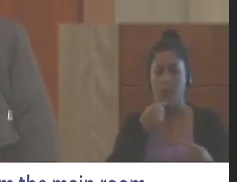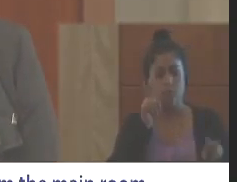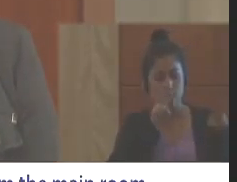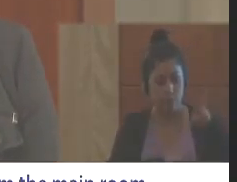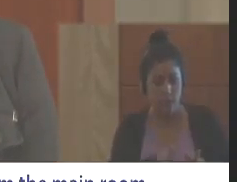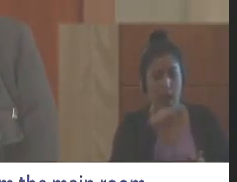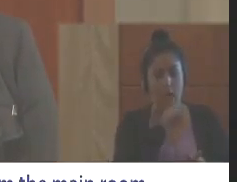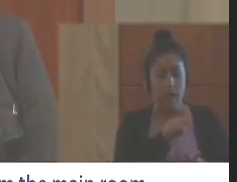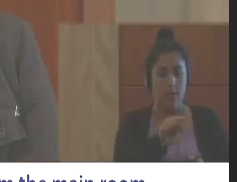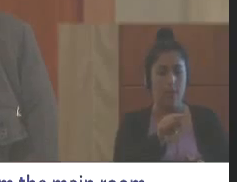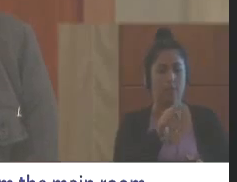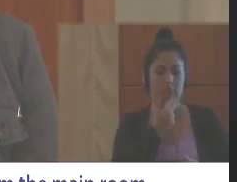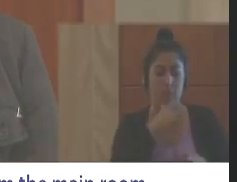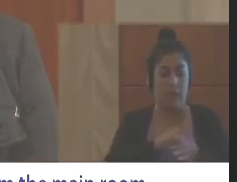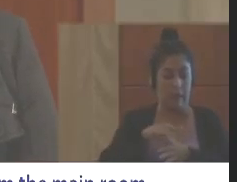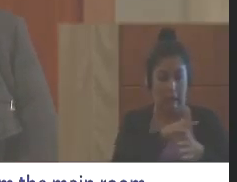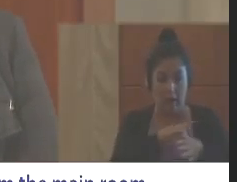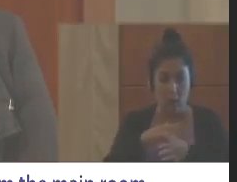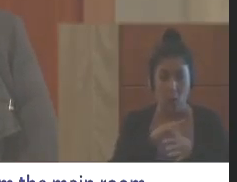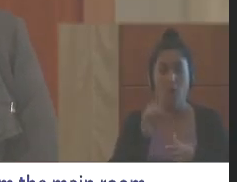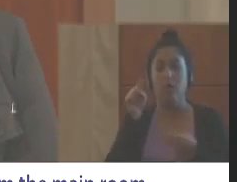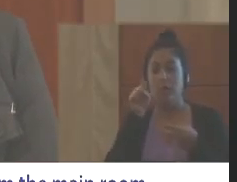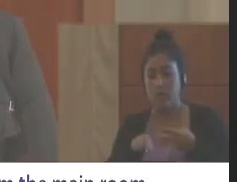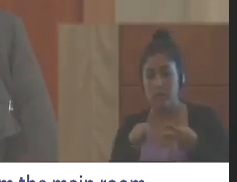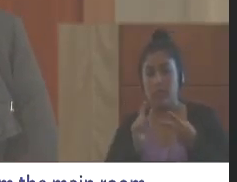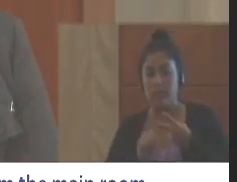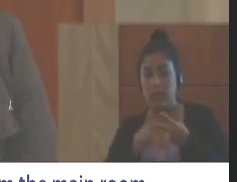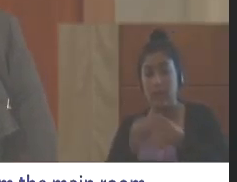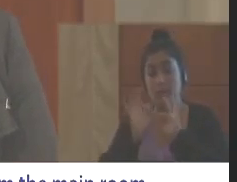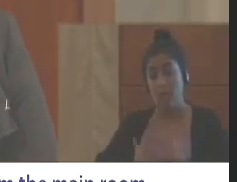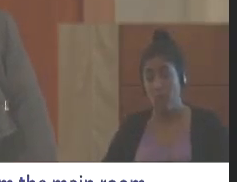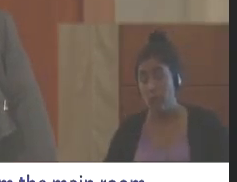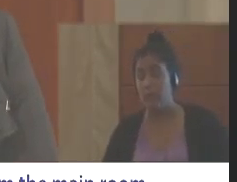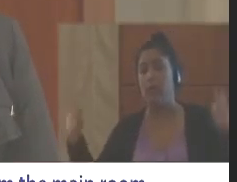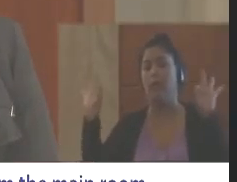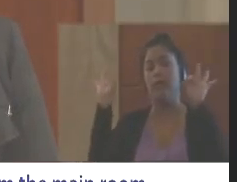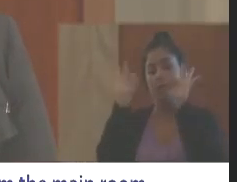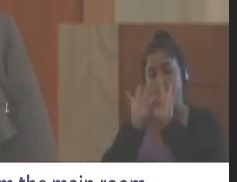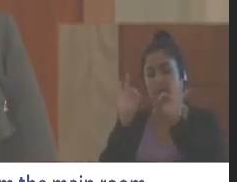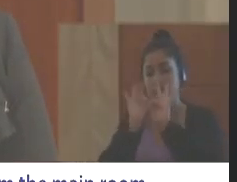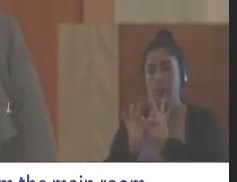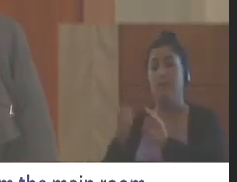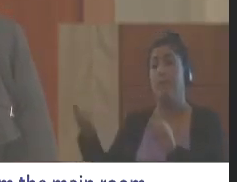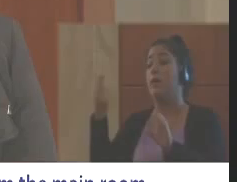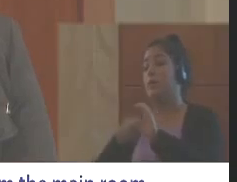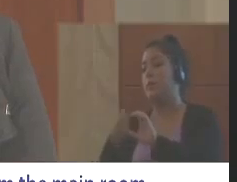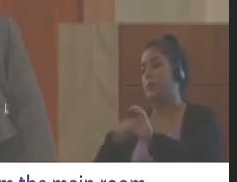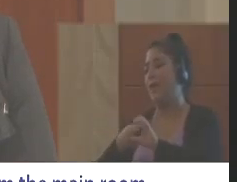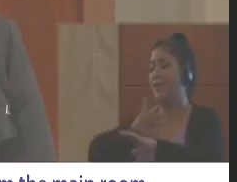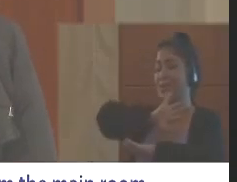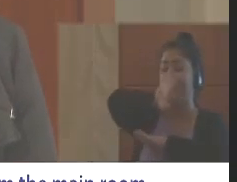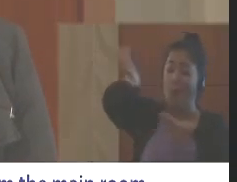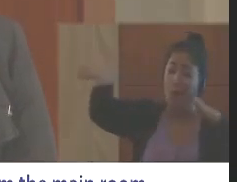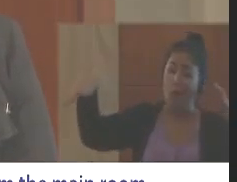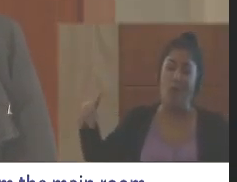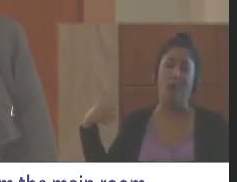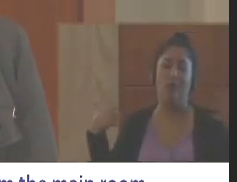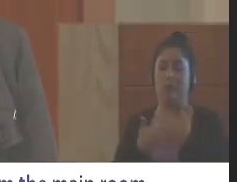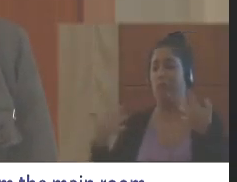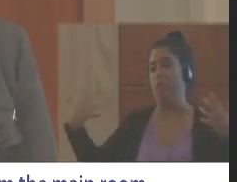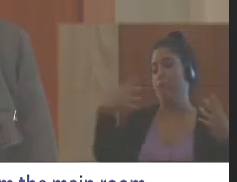would include risk identification and that would reflect the importance of the participation